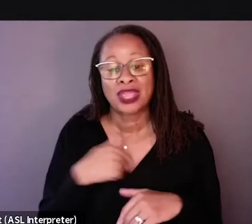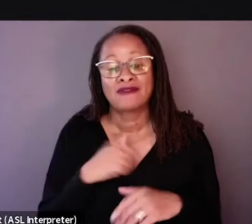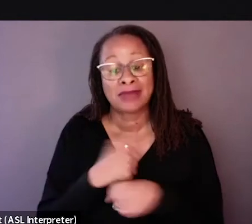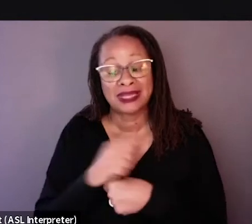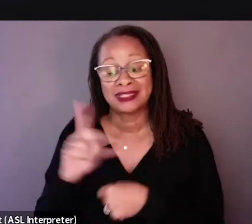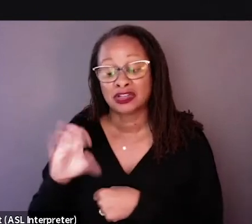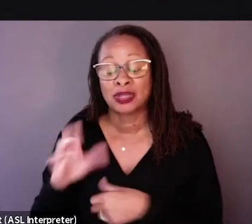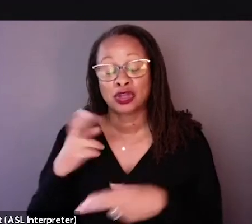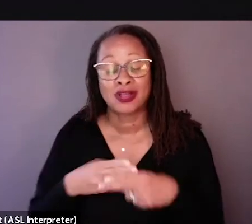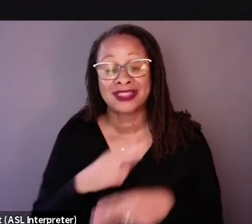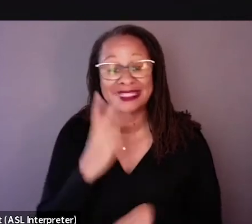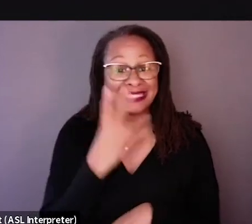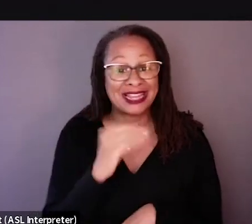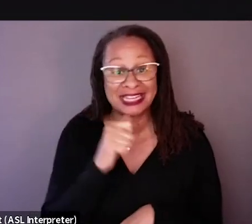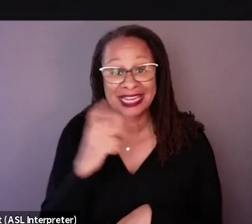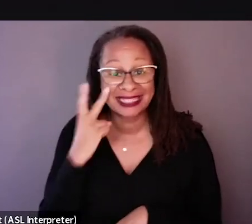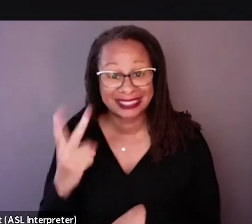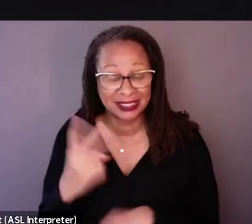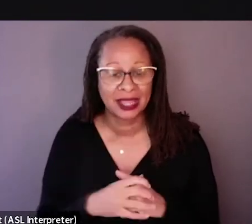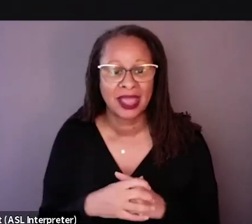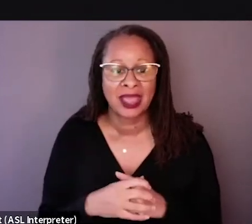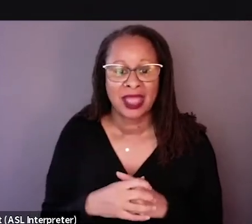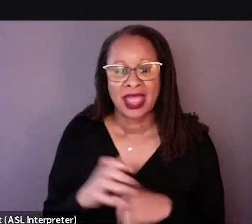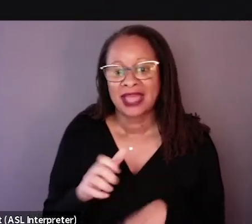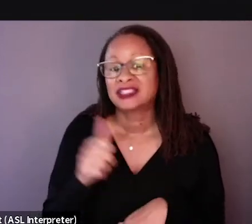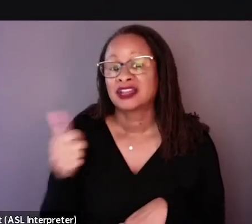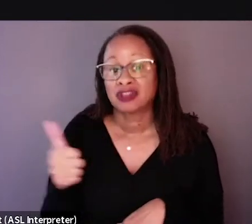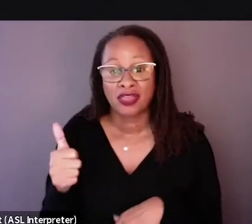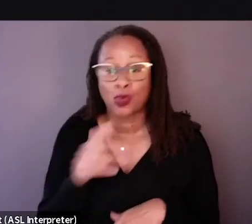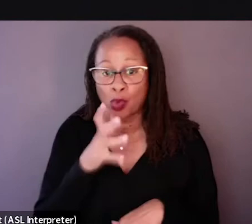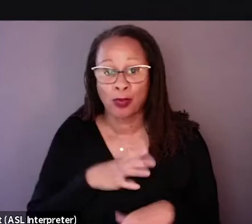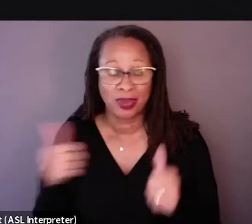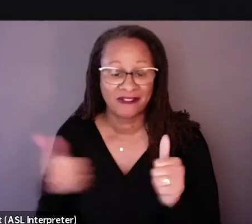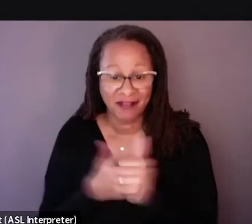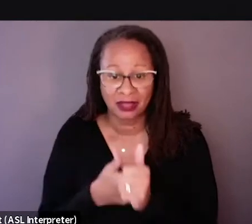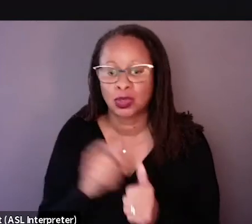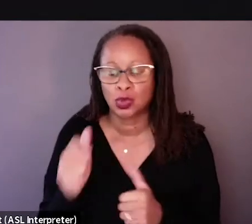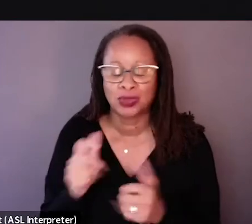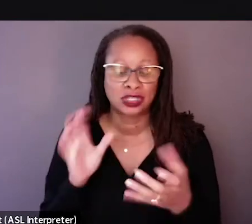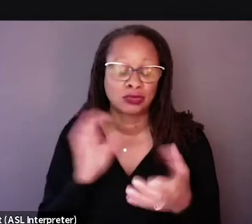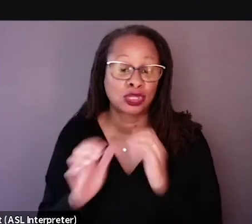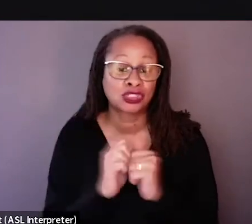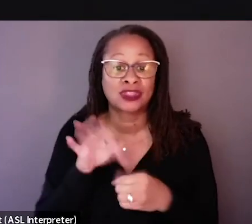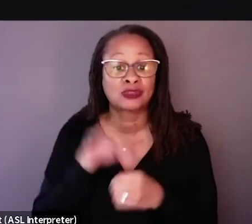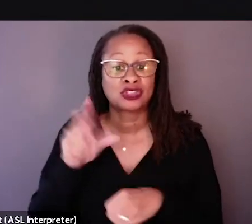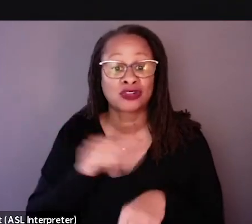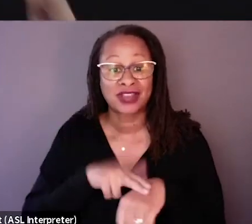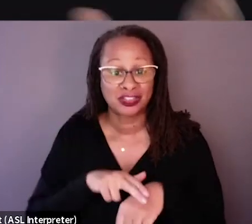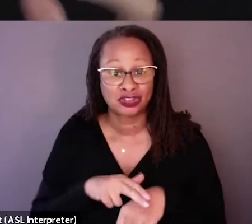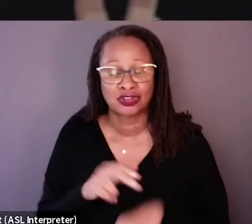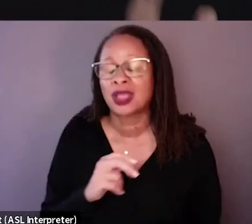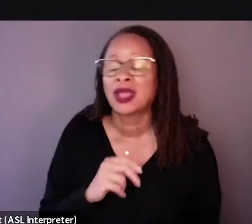story follows an Icelandic woman named Ragnhildur Jónsdóttir, who is in communication with spirits of nature. We really think of that documentary as